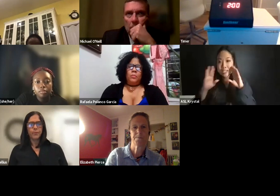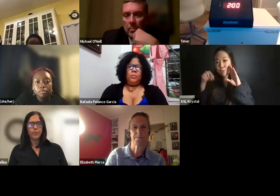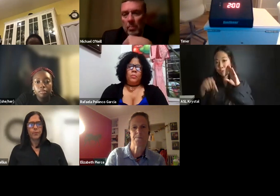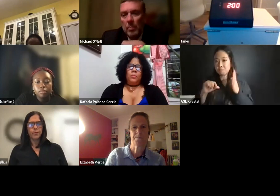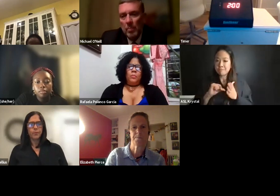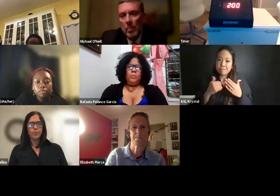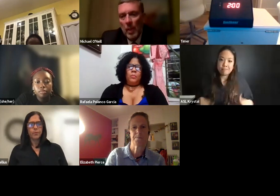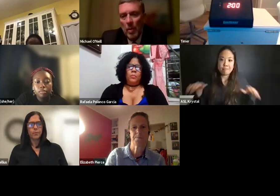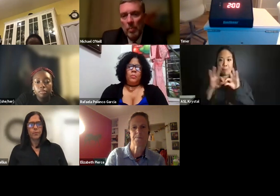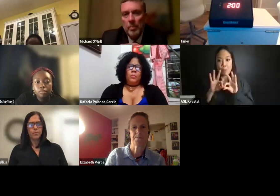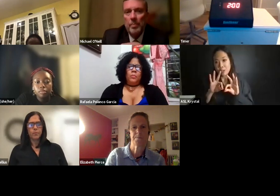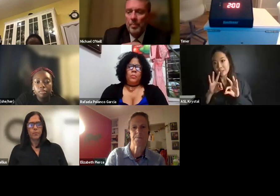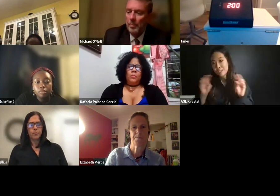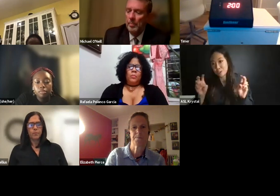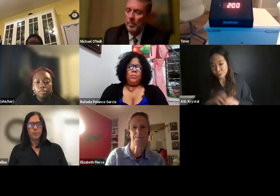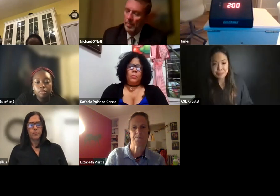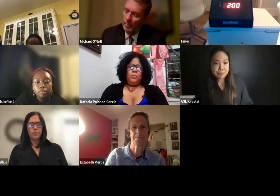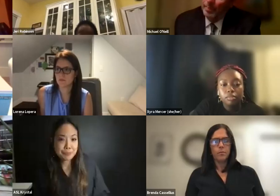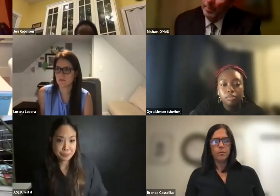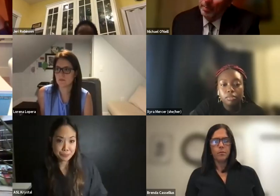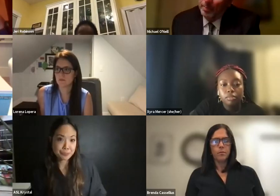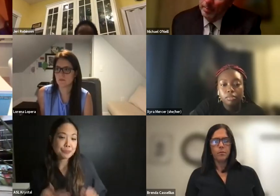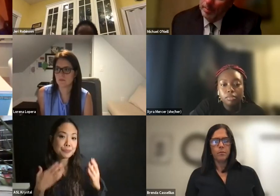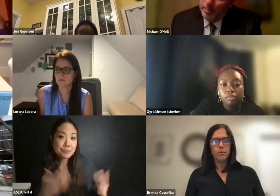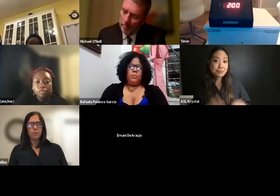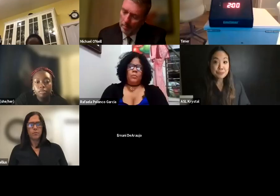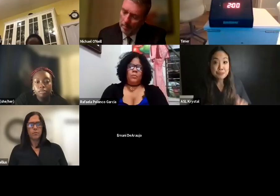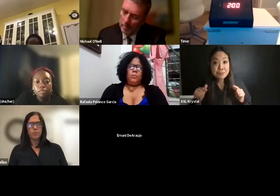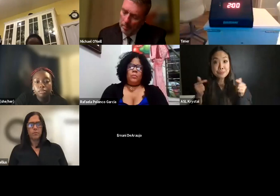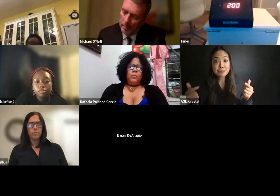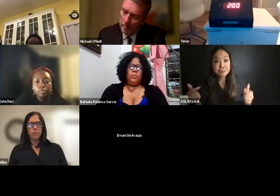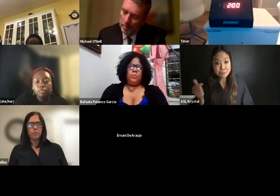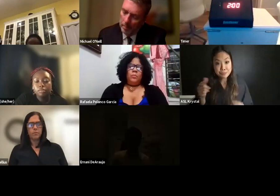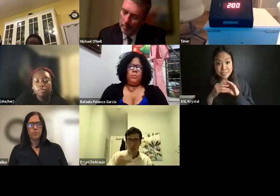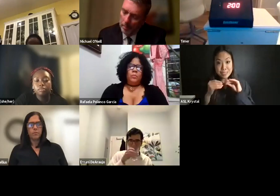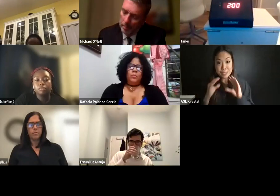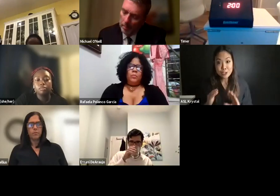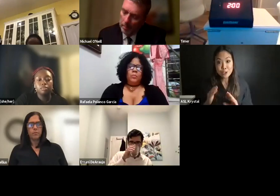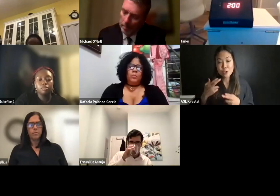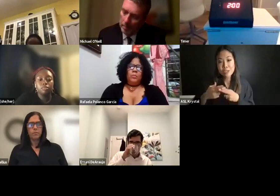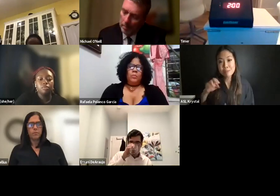thank you our next speaker is emily baunerfield